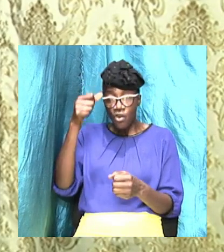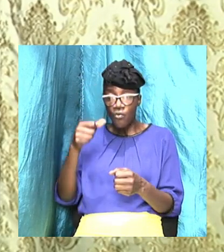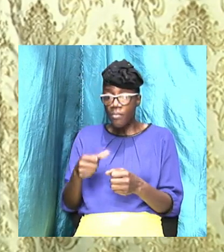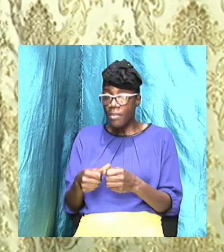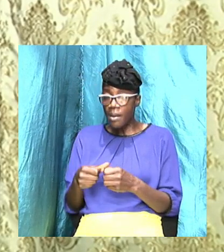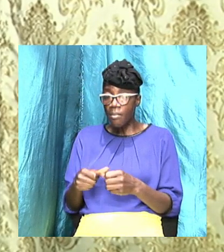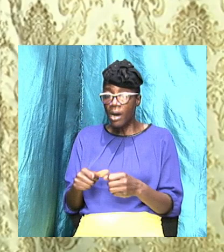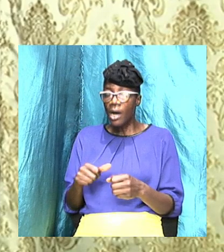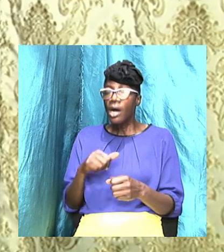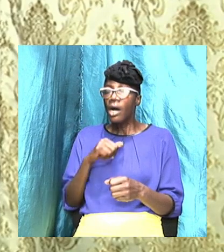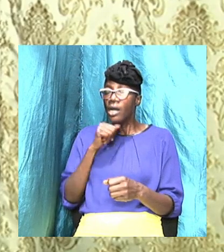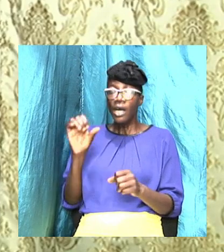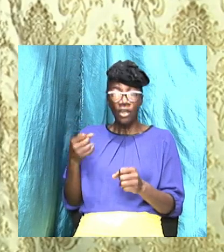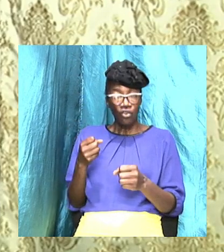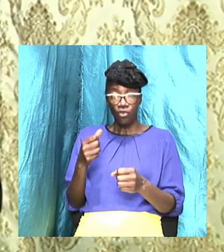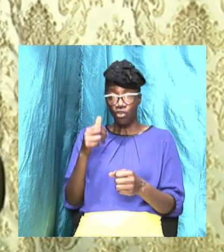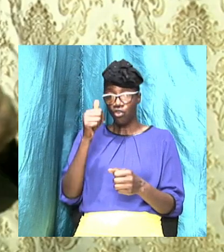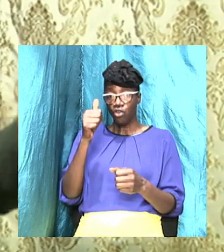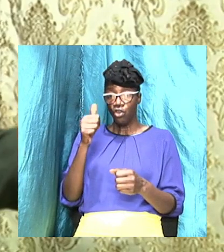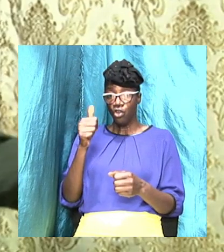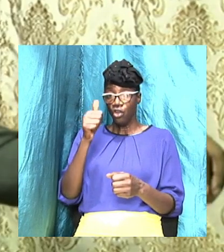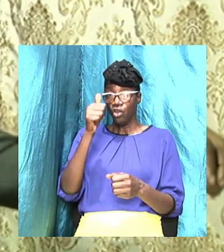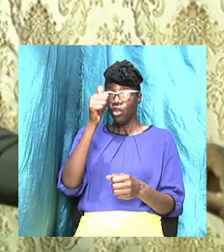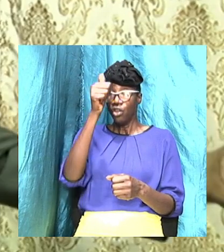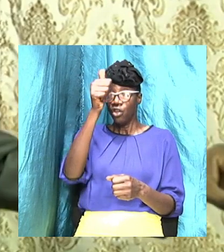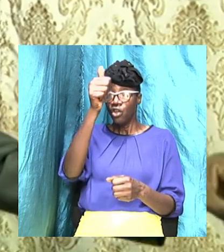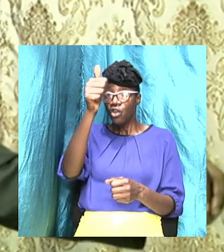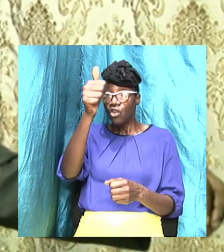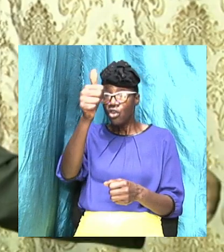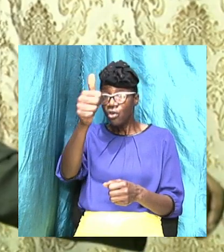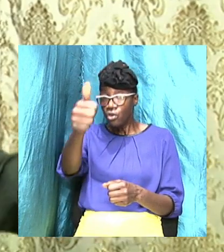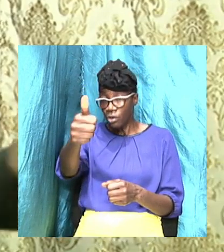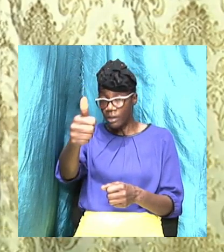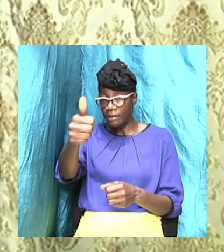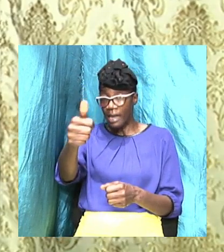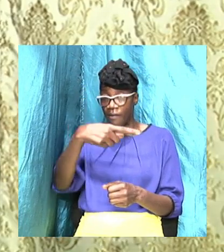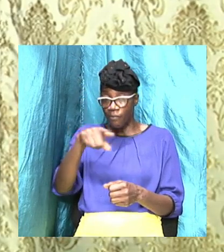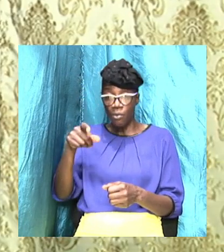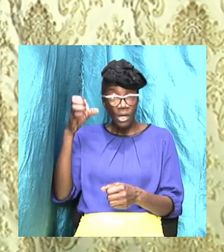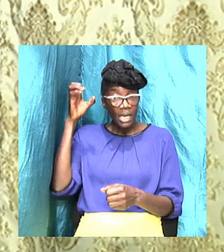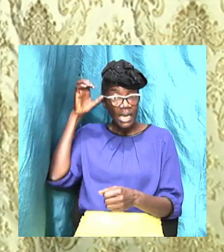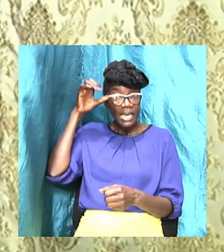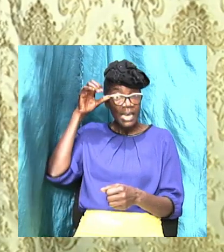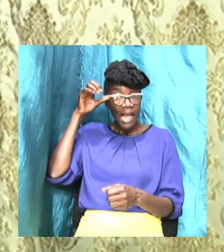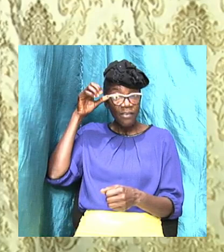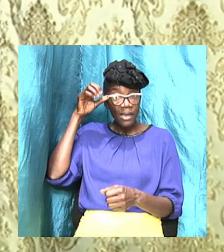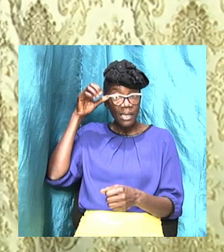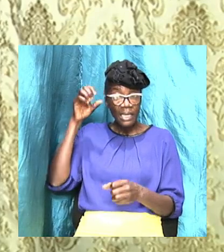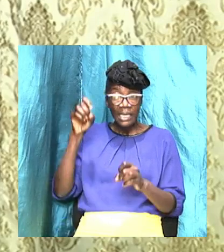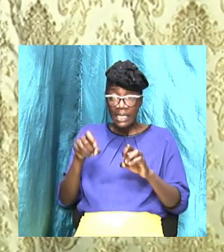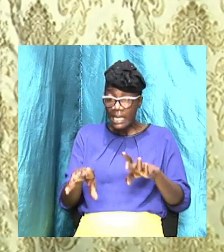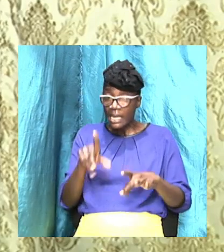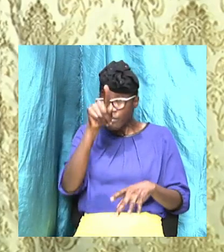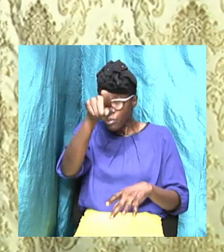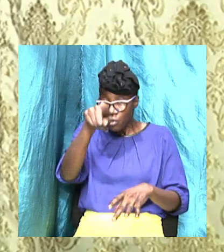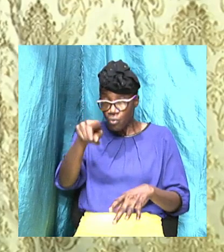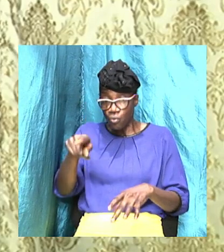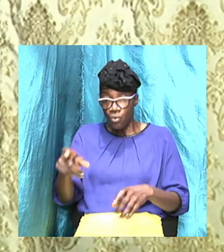you're not just contending with yourself, but you're contending with an adversary that is tempting you to sin.